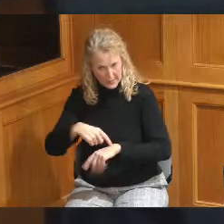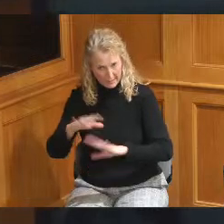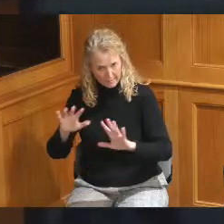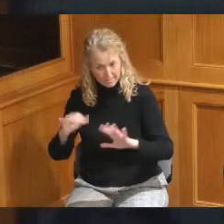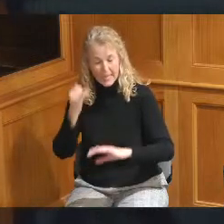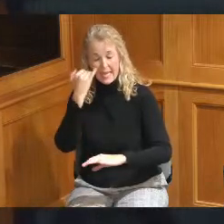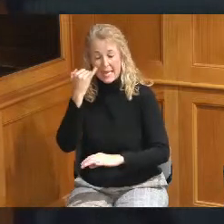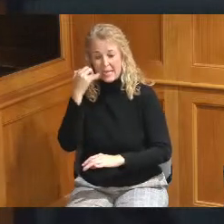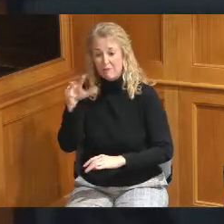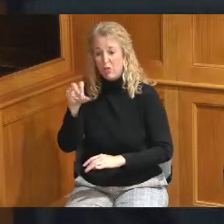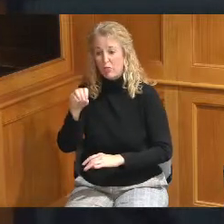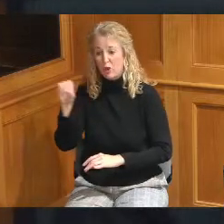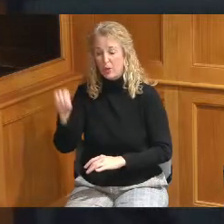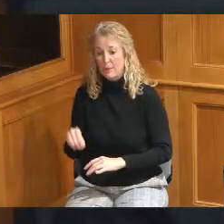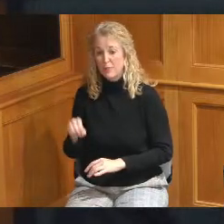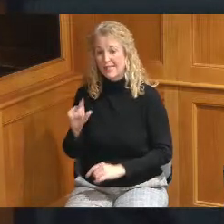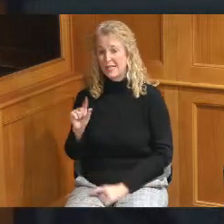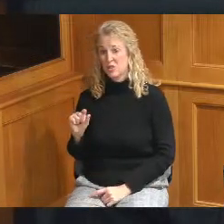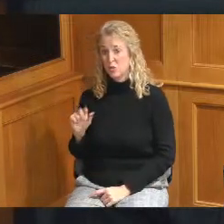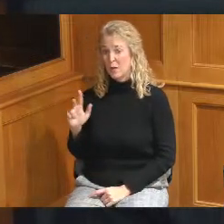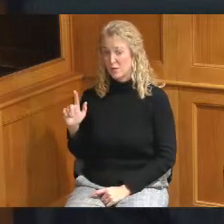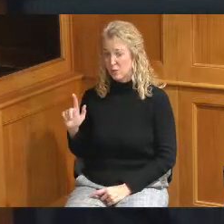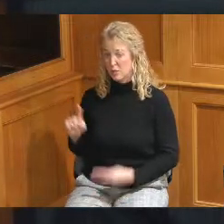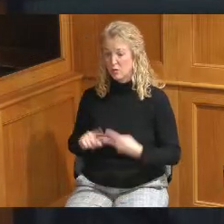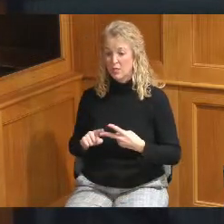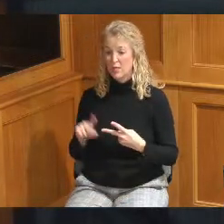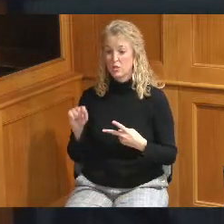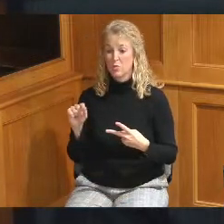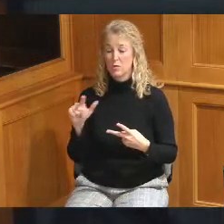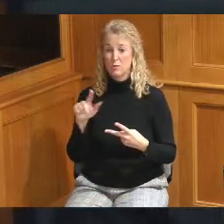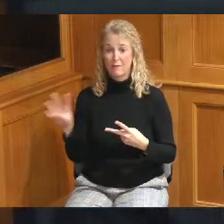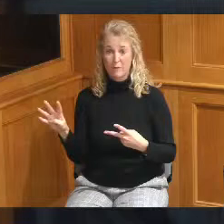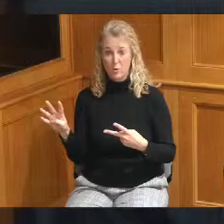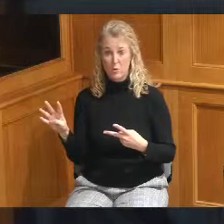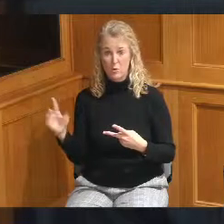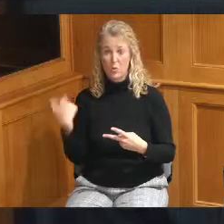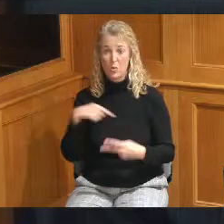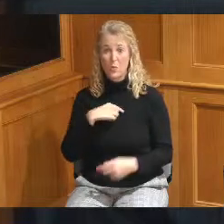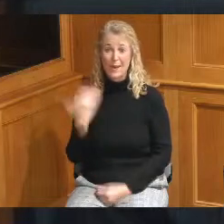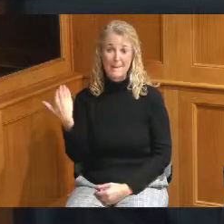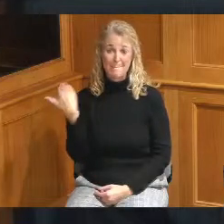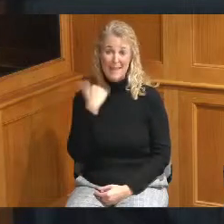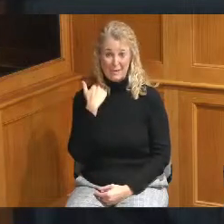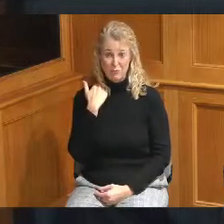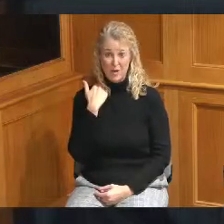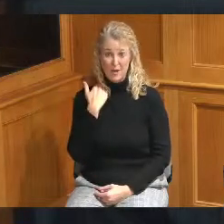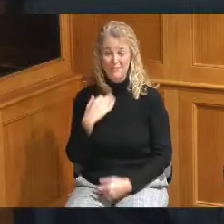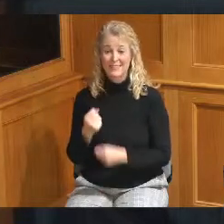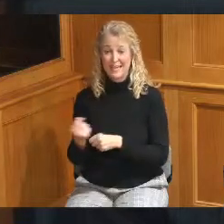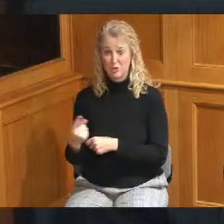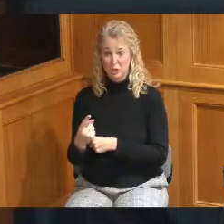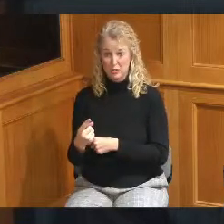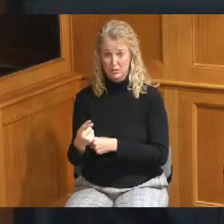If we had done 30% in 23 and 24, we would be bankrupt in this fund next